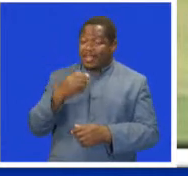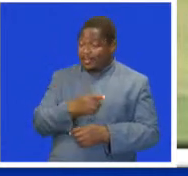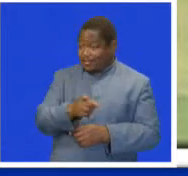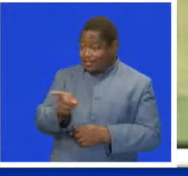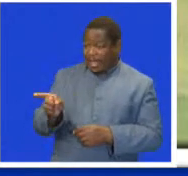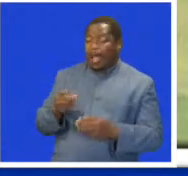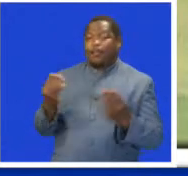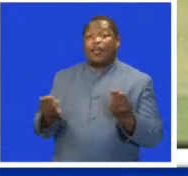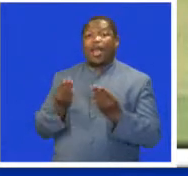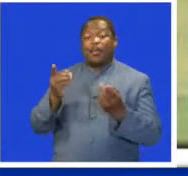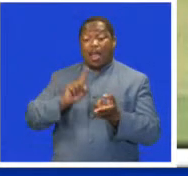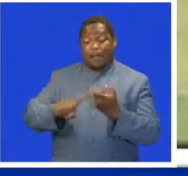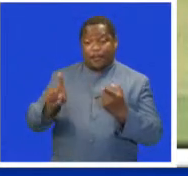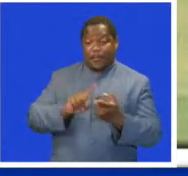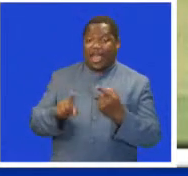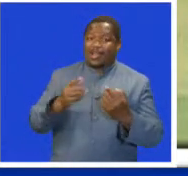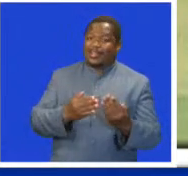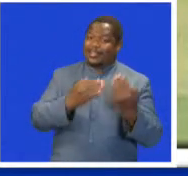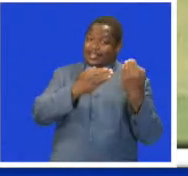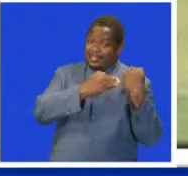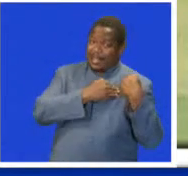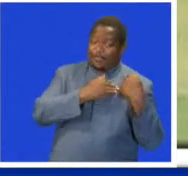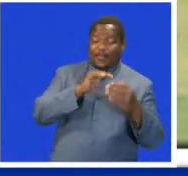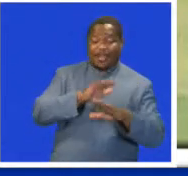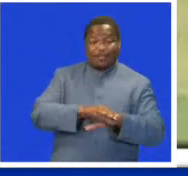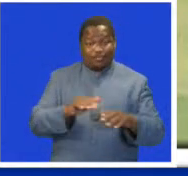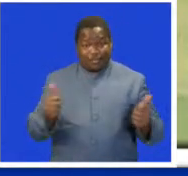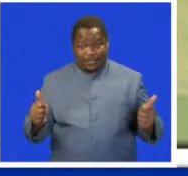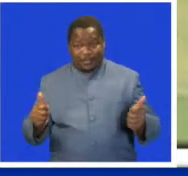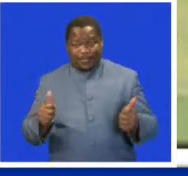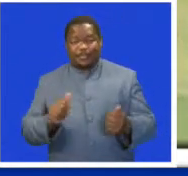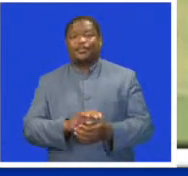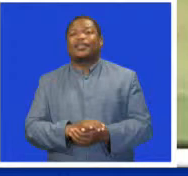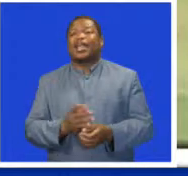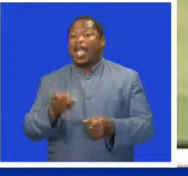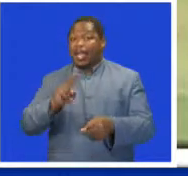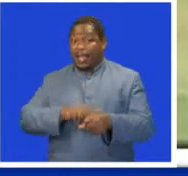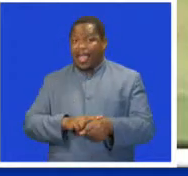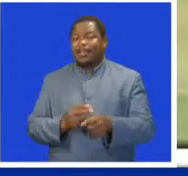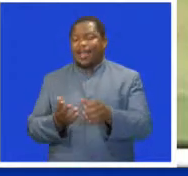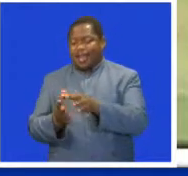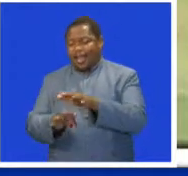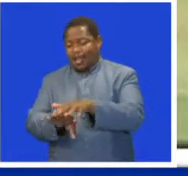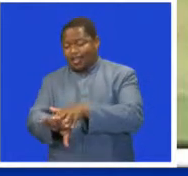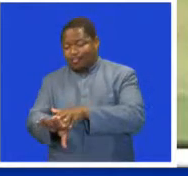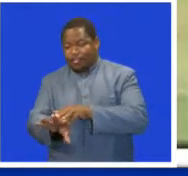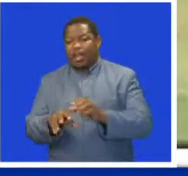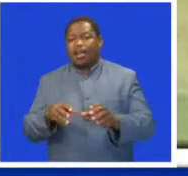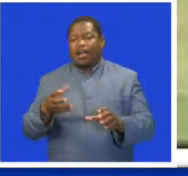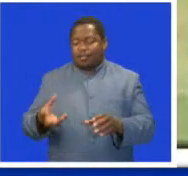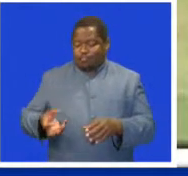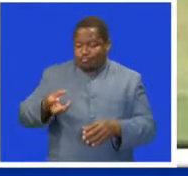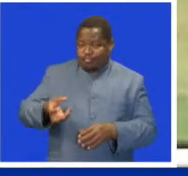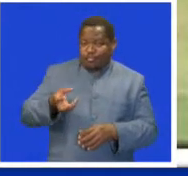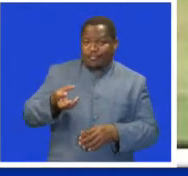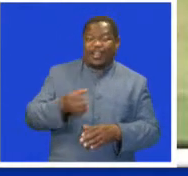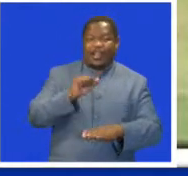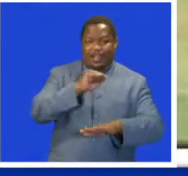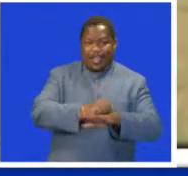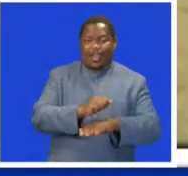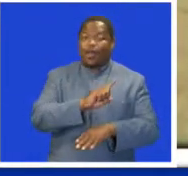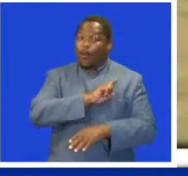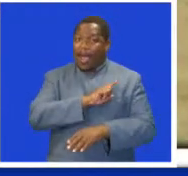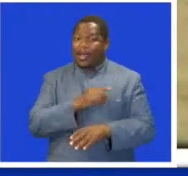in, and then mabacetsako bakhona ukuthi manje ke bakhokhe ngema clubs bachubeke bahambe, so their hands are kept clean at all